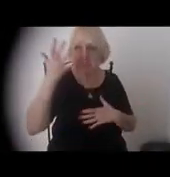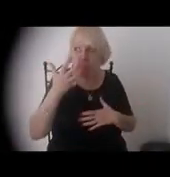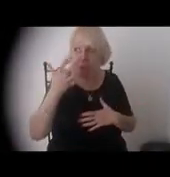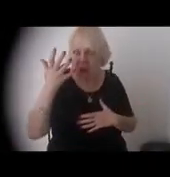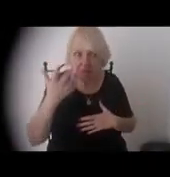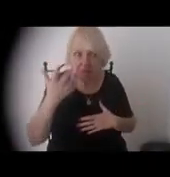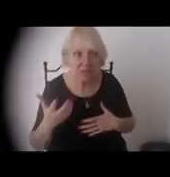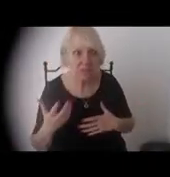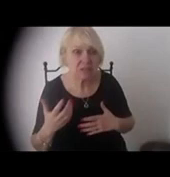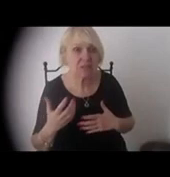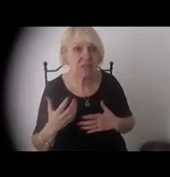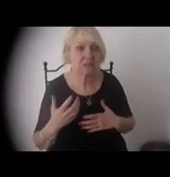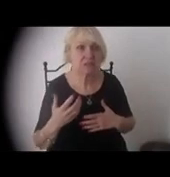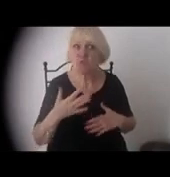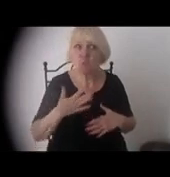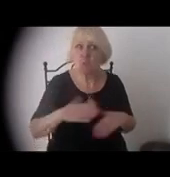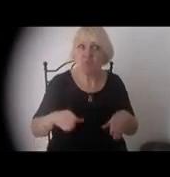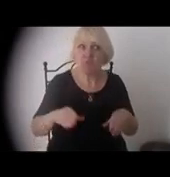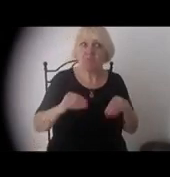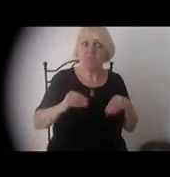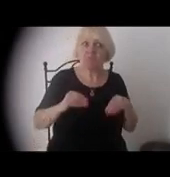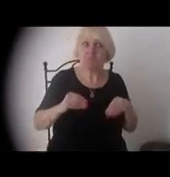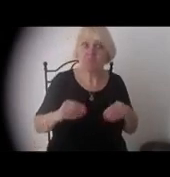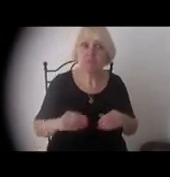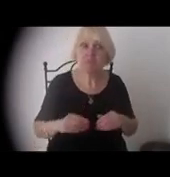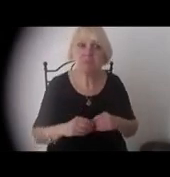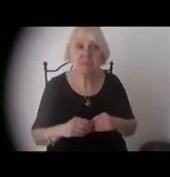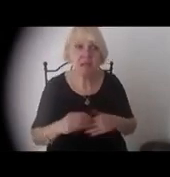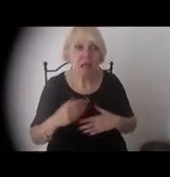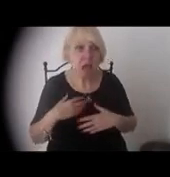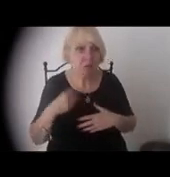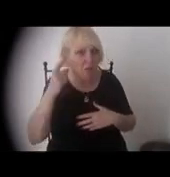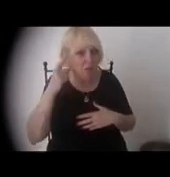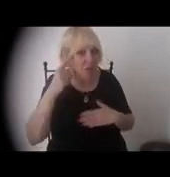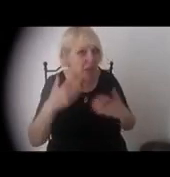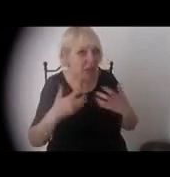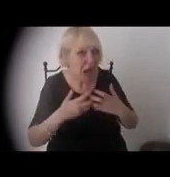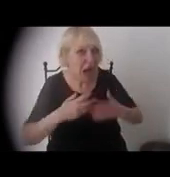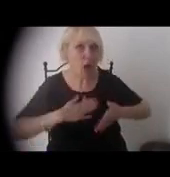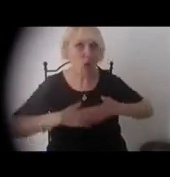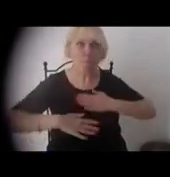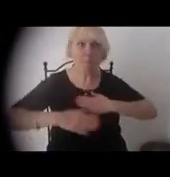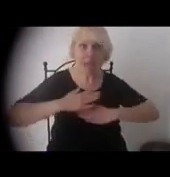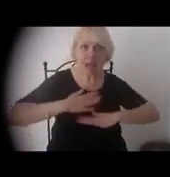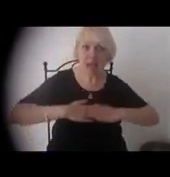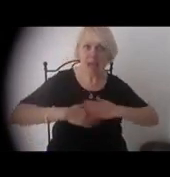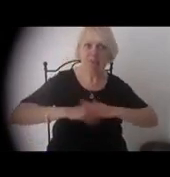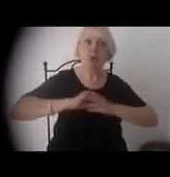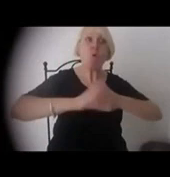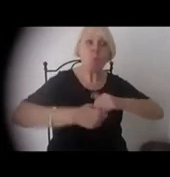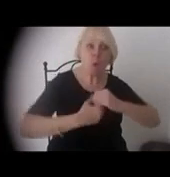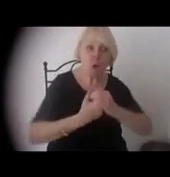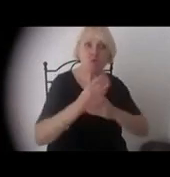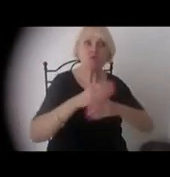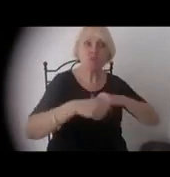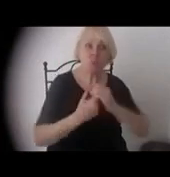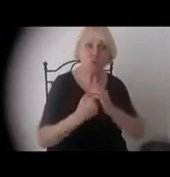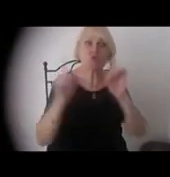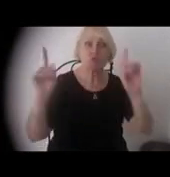sort of more conscious of our behaviour around kind of hand hygiene and social distancing and so